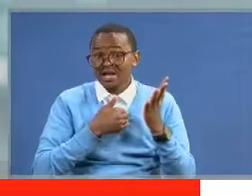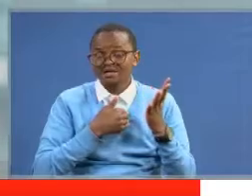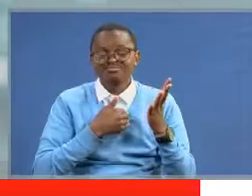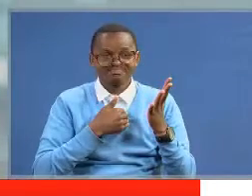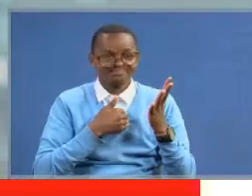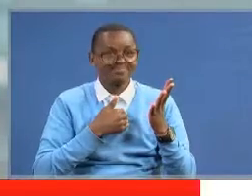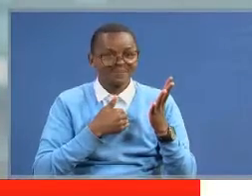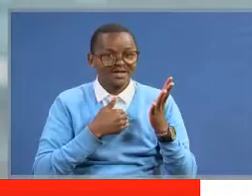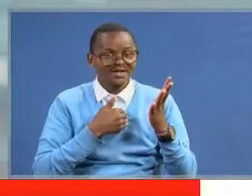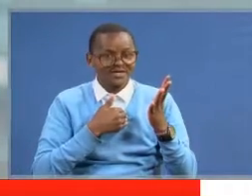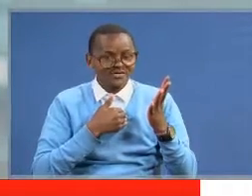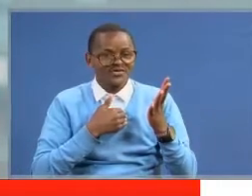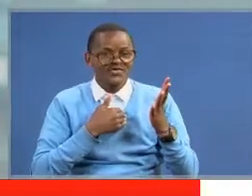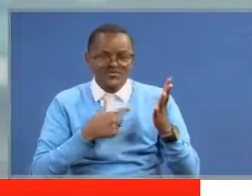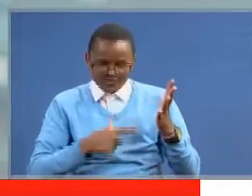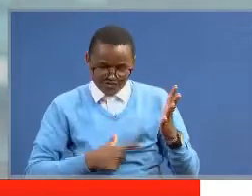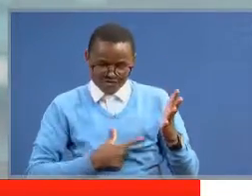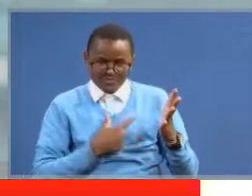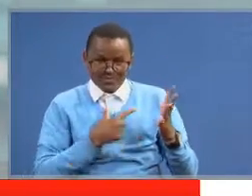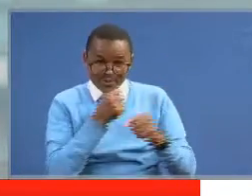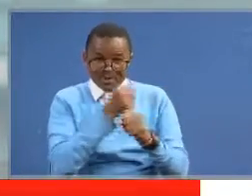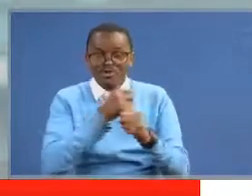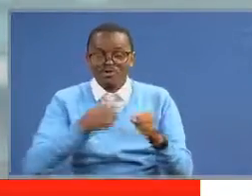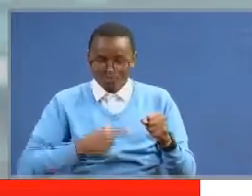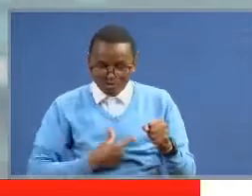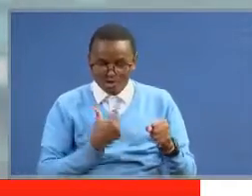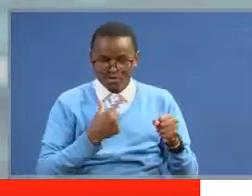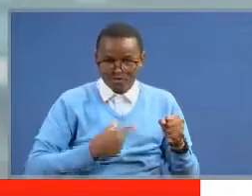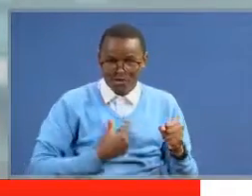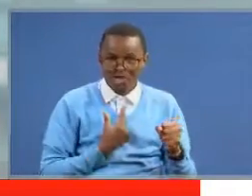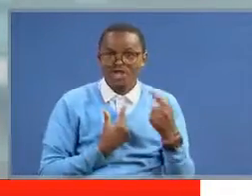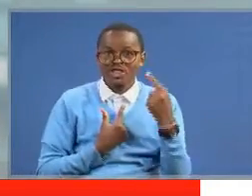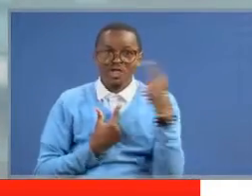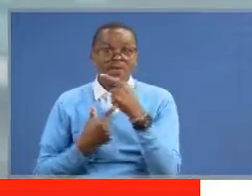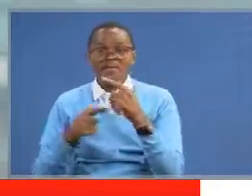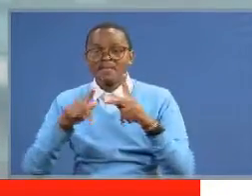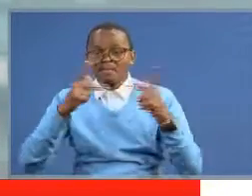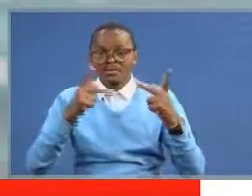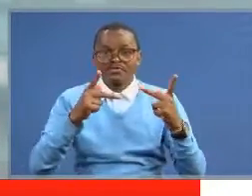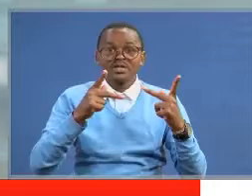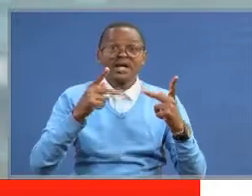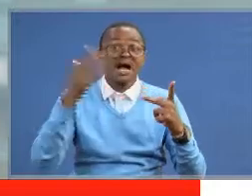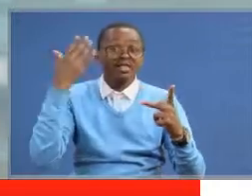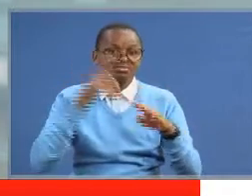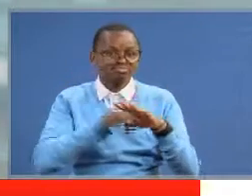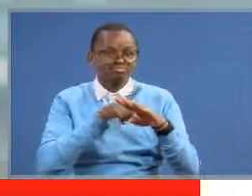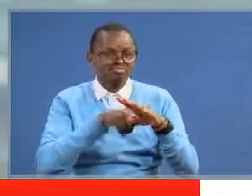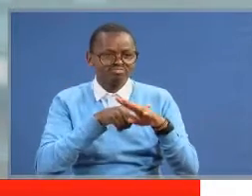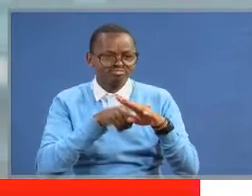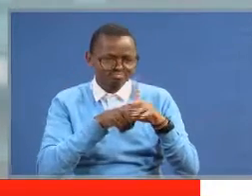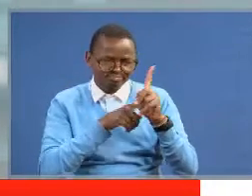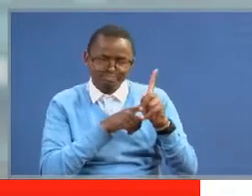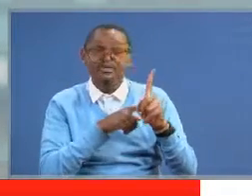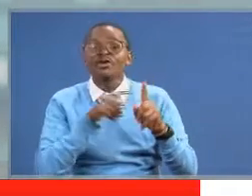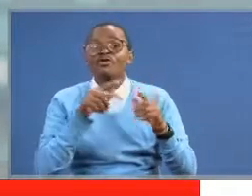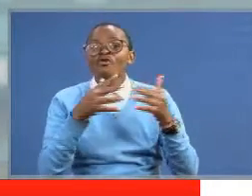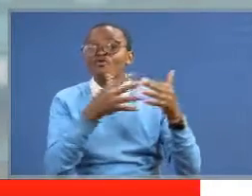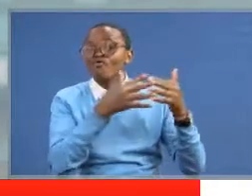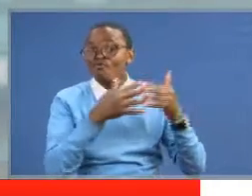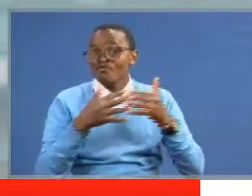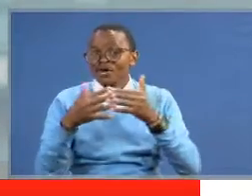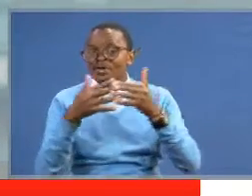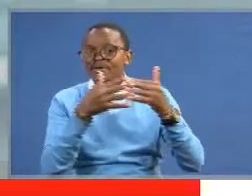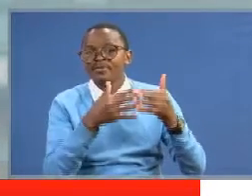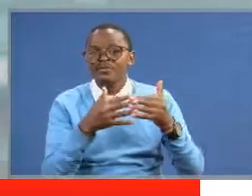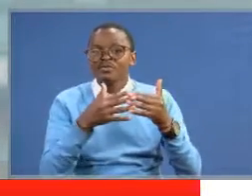new places. Can you just tell us what was happening in Kigali the other day? You were also in the USA, that is at the United